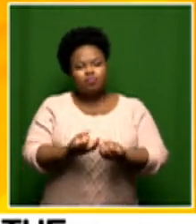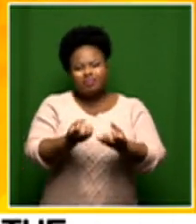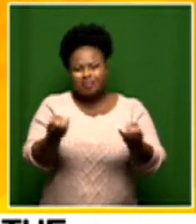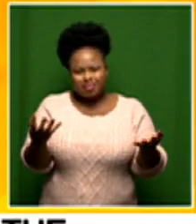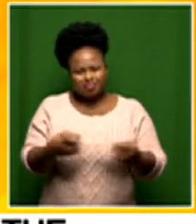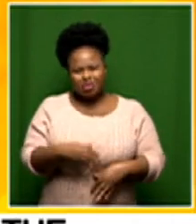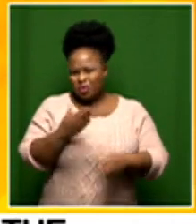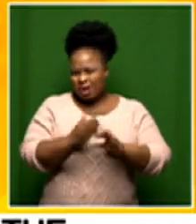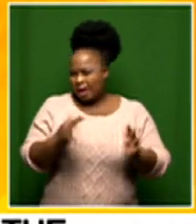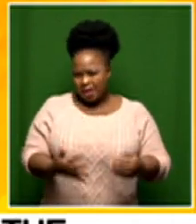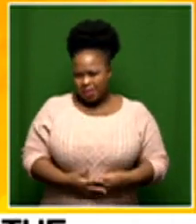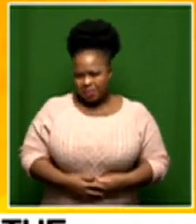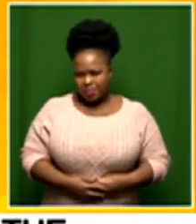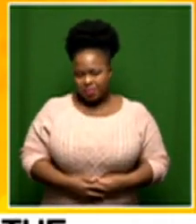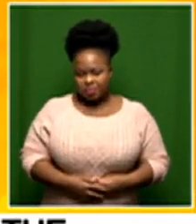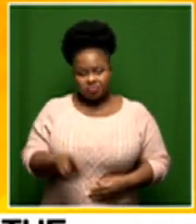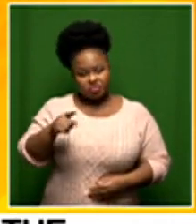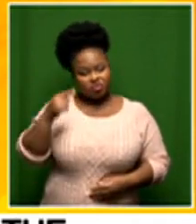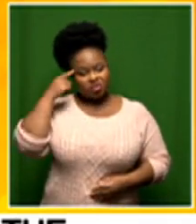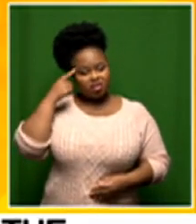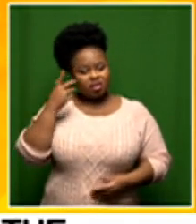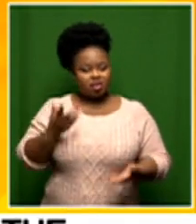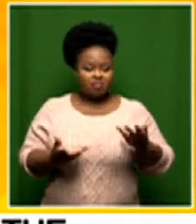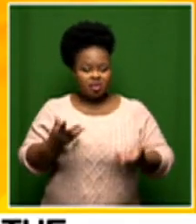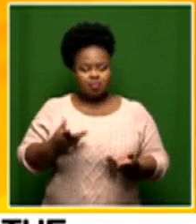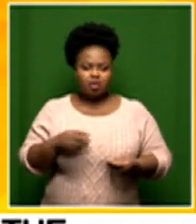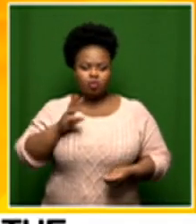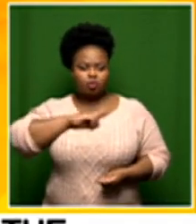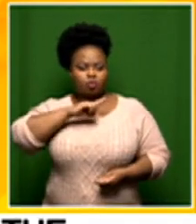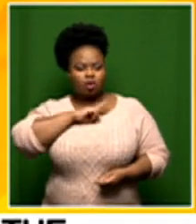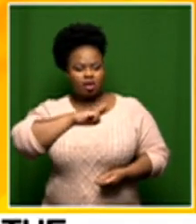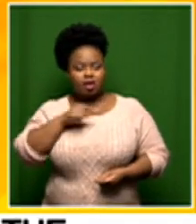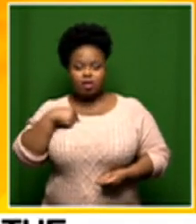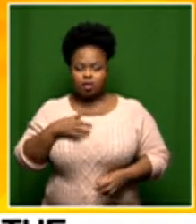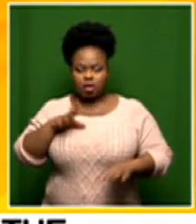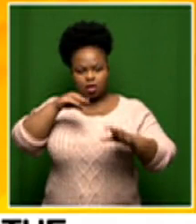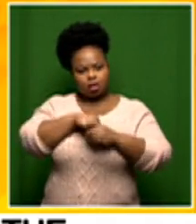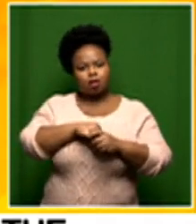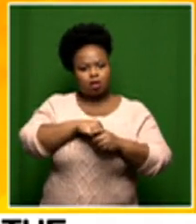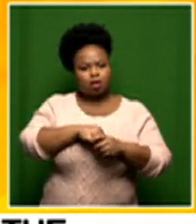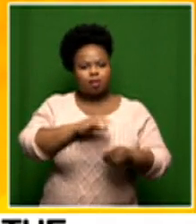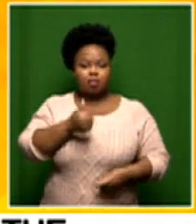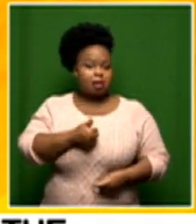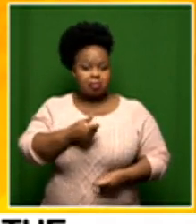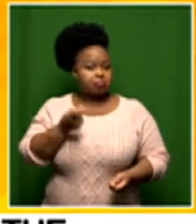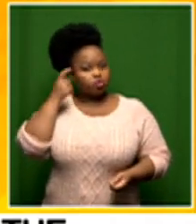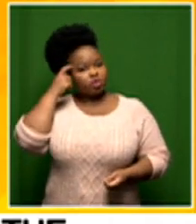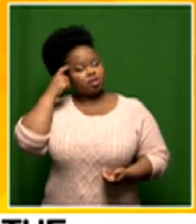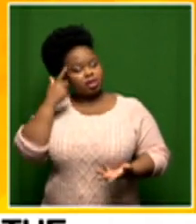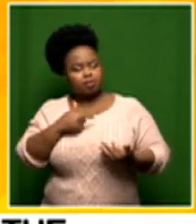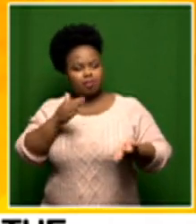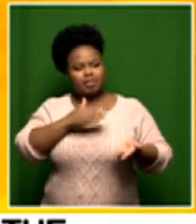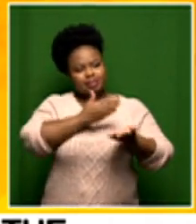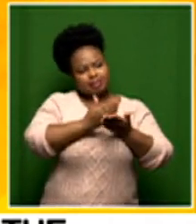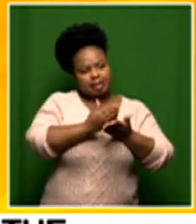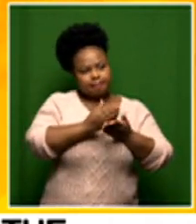how is it going to work? Will it be a case whereby, because of their contribution, they will be afforded a certain portion